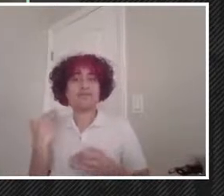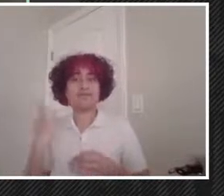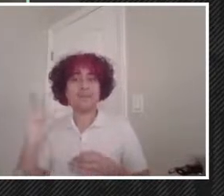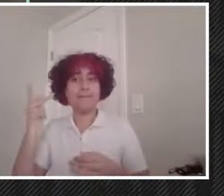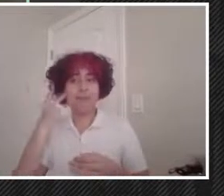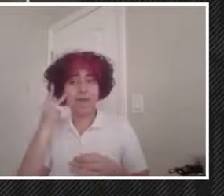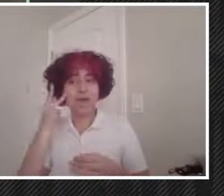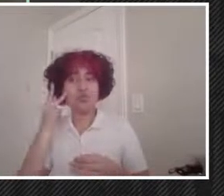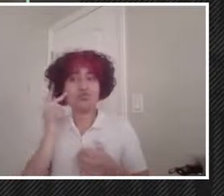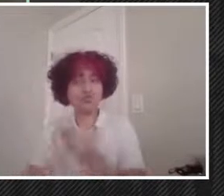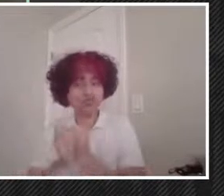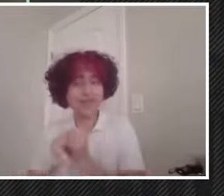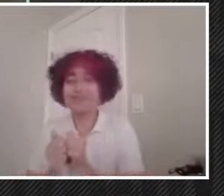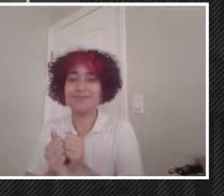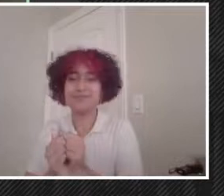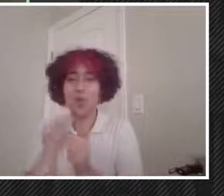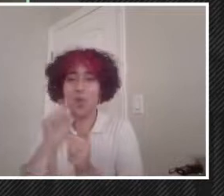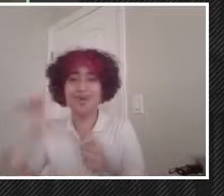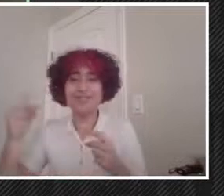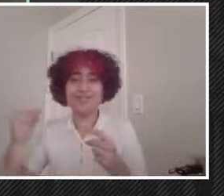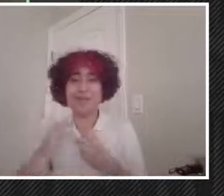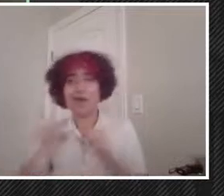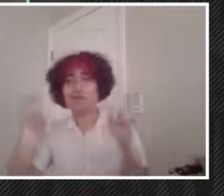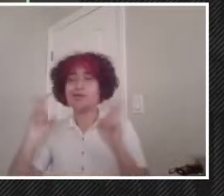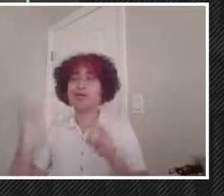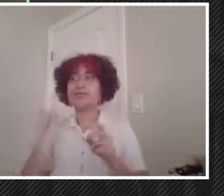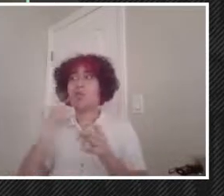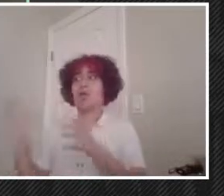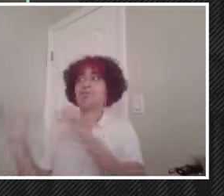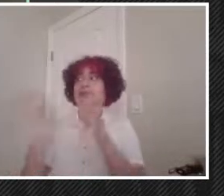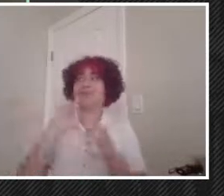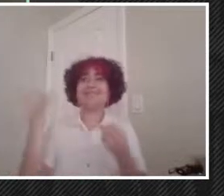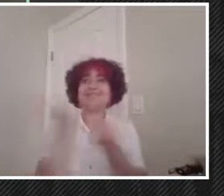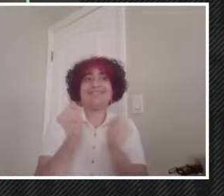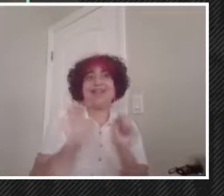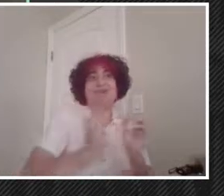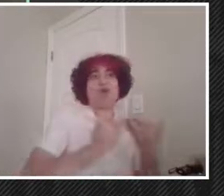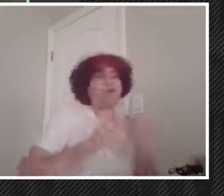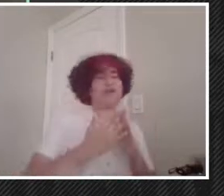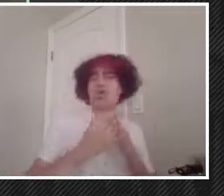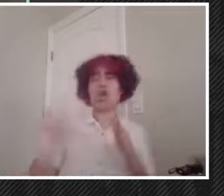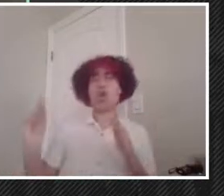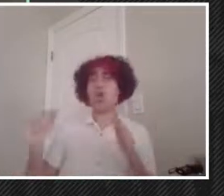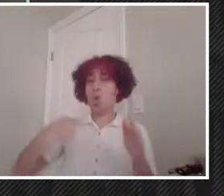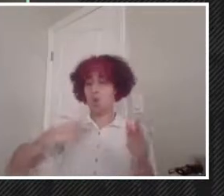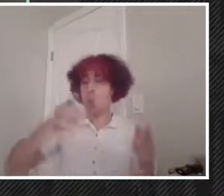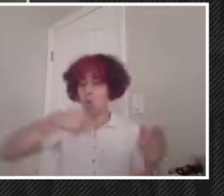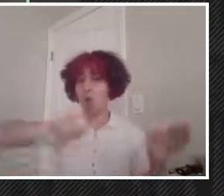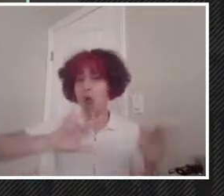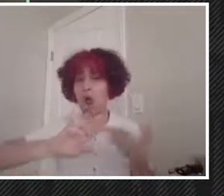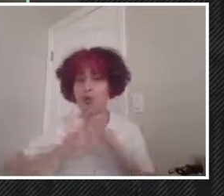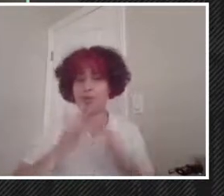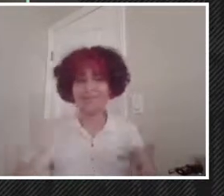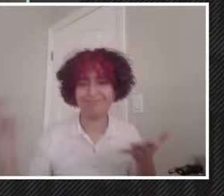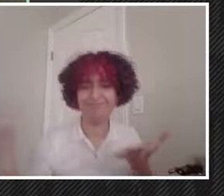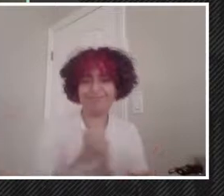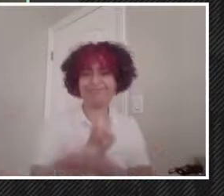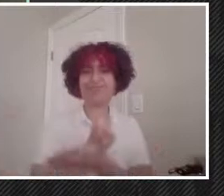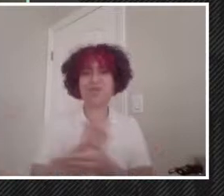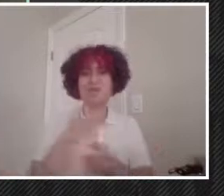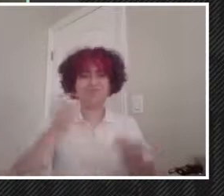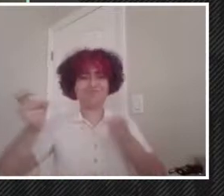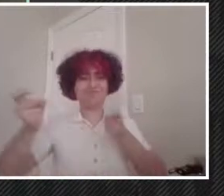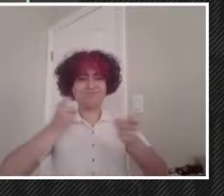save us. We were that cavalry. We are taking back the power. We are taking back the power for our people, for our families, our